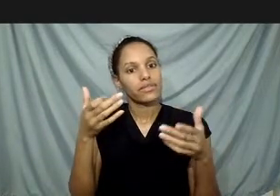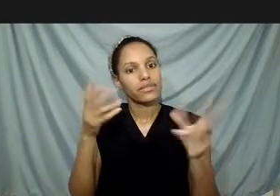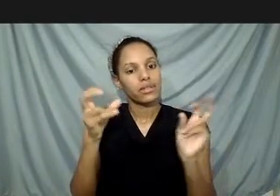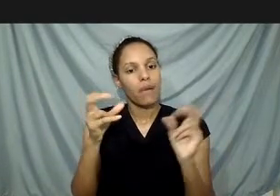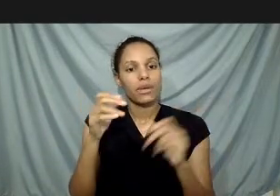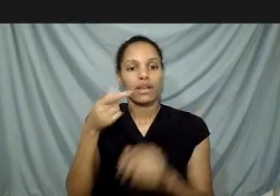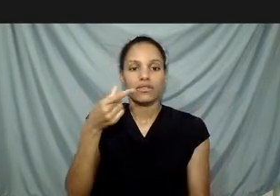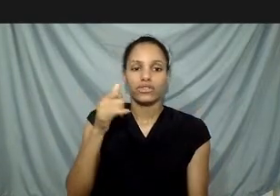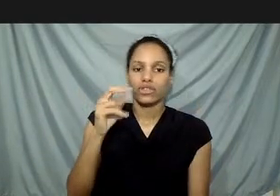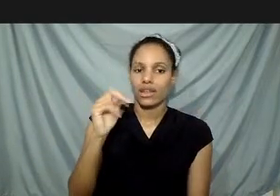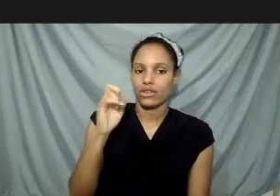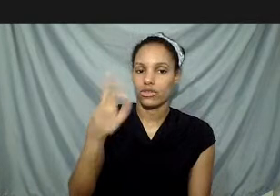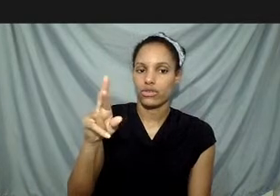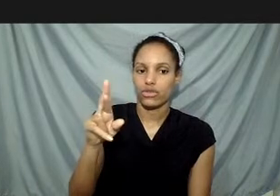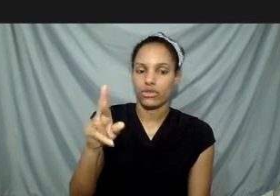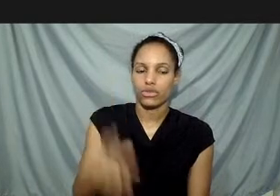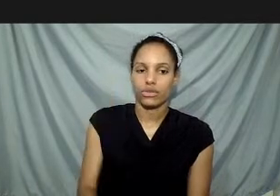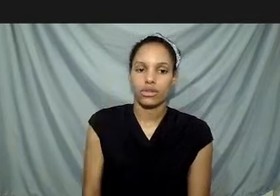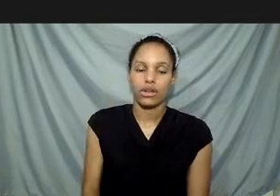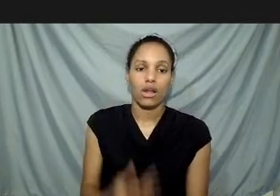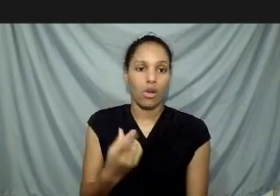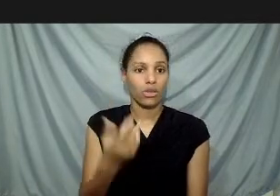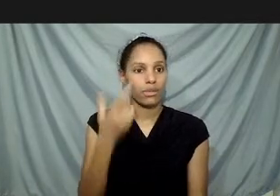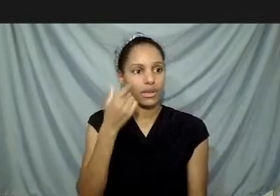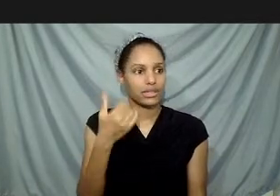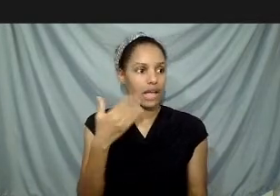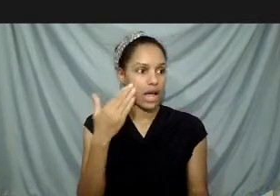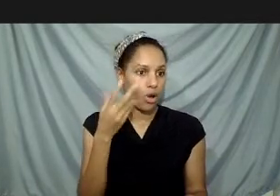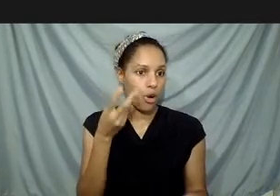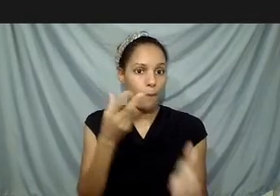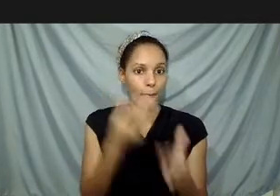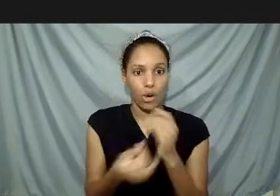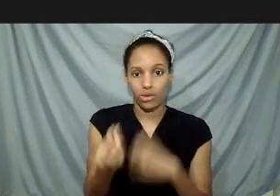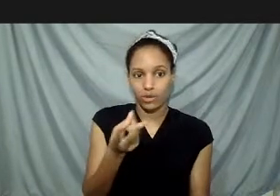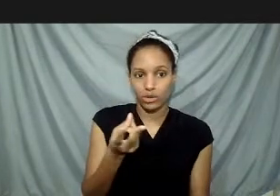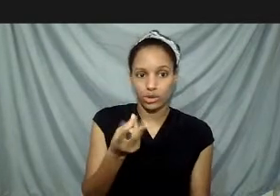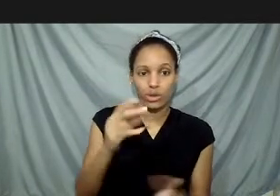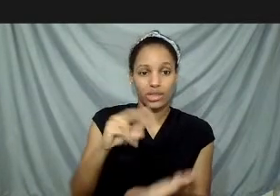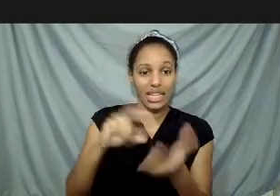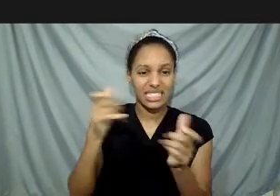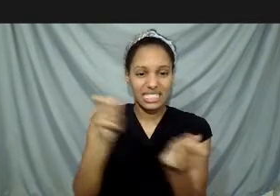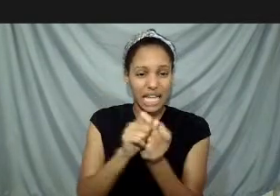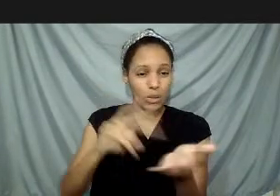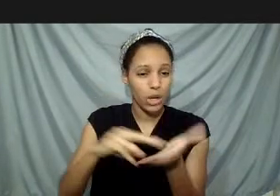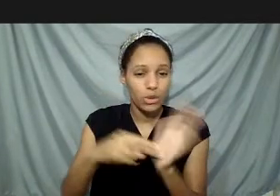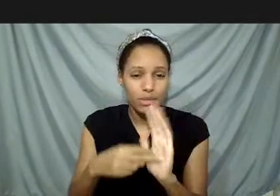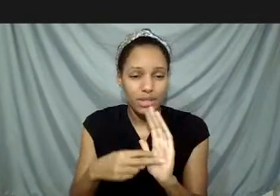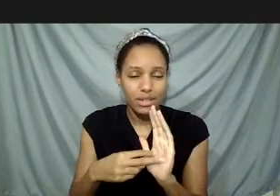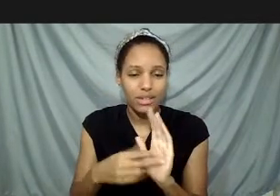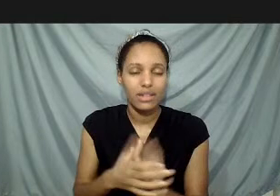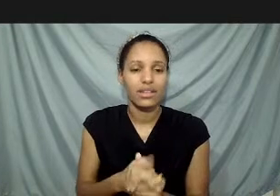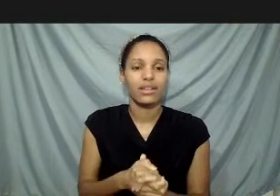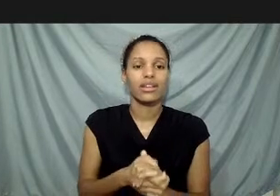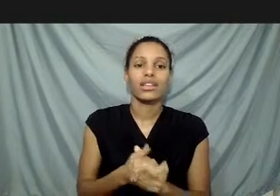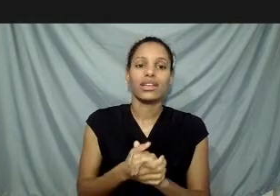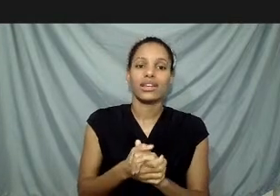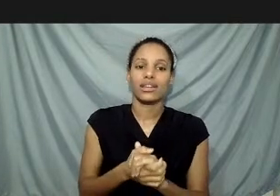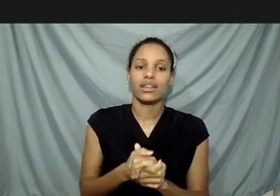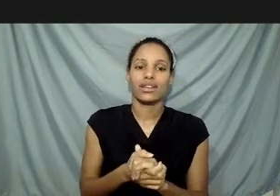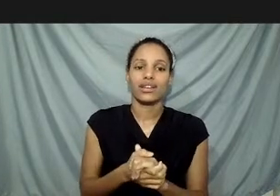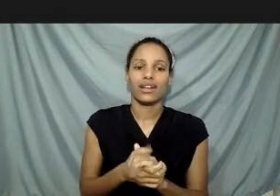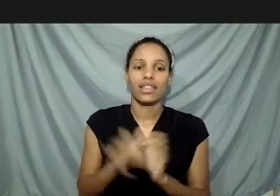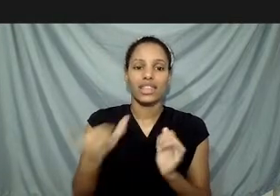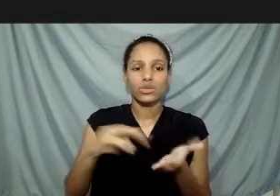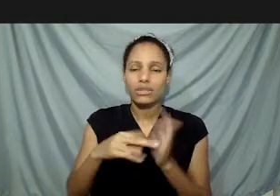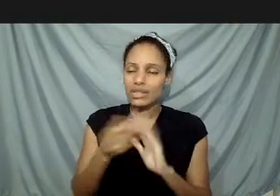Deva, that you know me and I know Iega, that that's exactly what he means. He comes with that, and this is